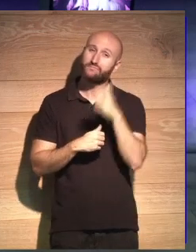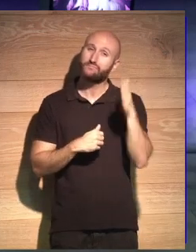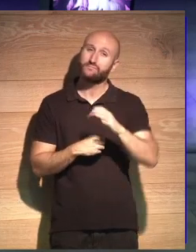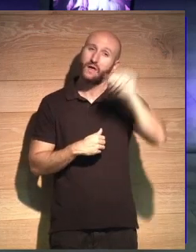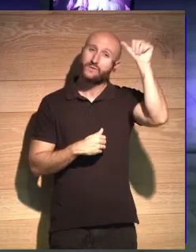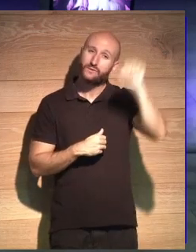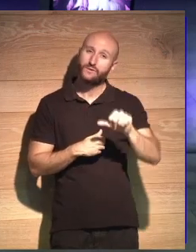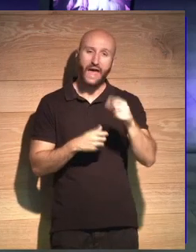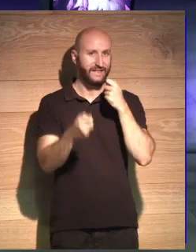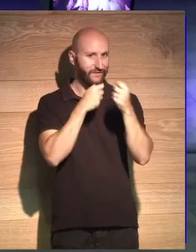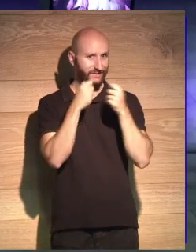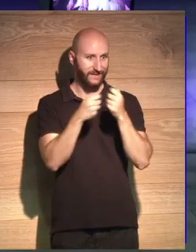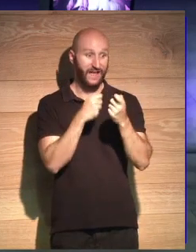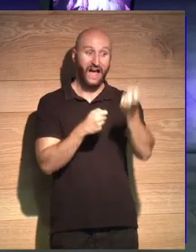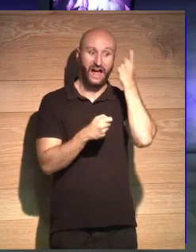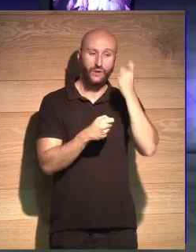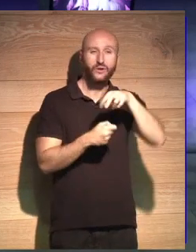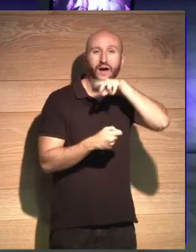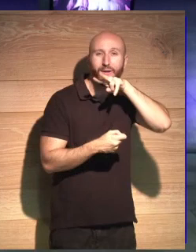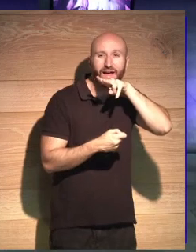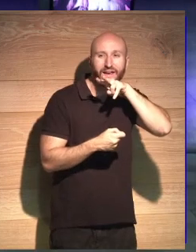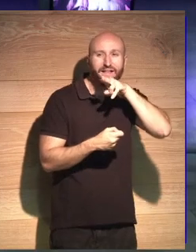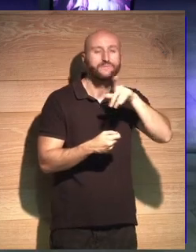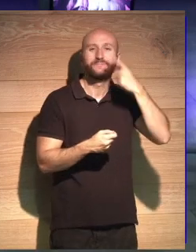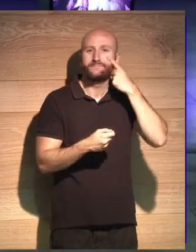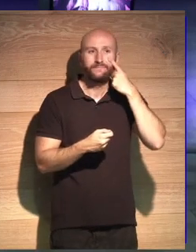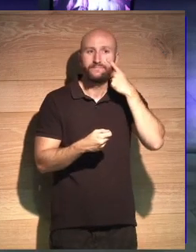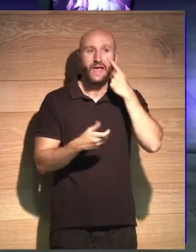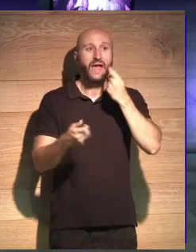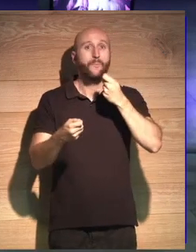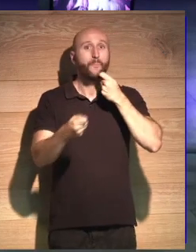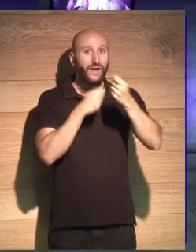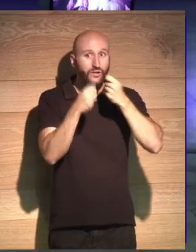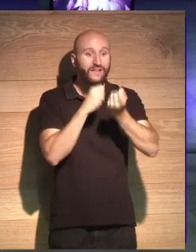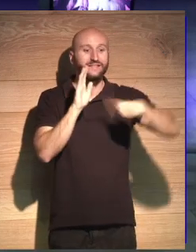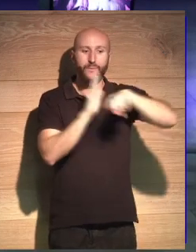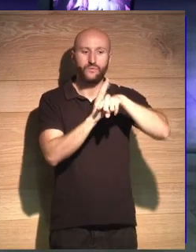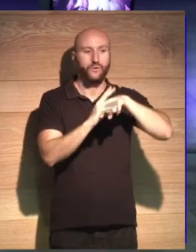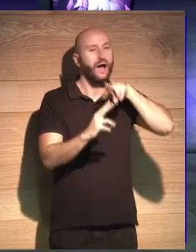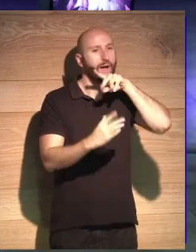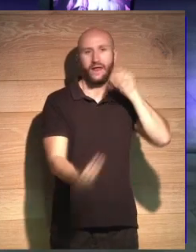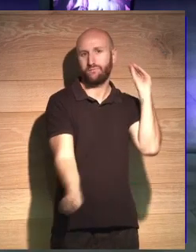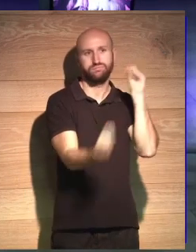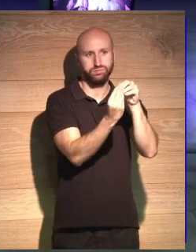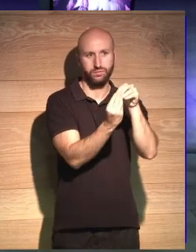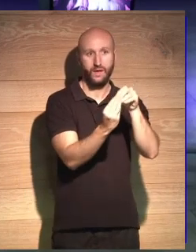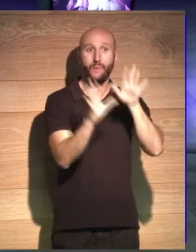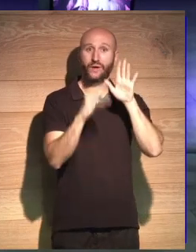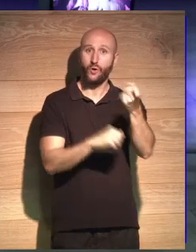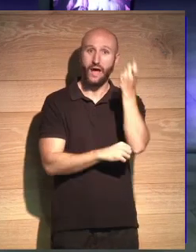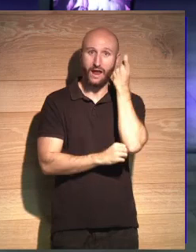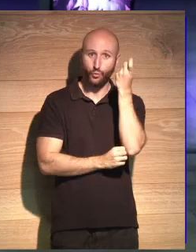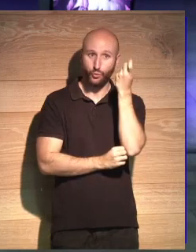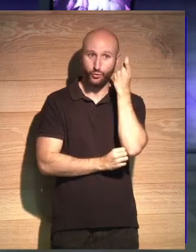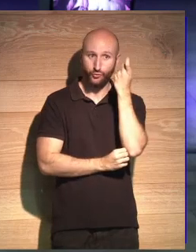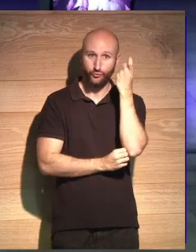On the television, however, I could see that the students had actually said exactly